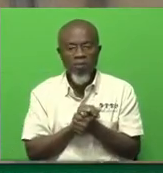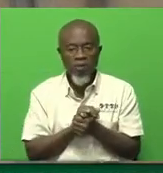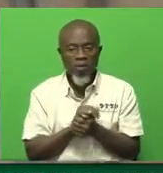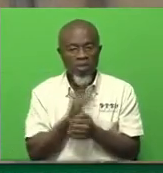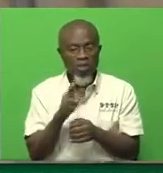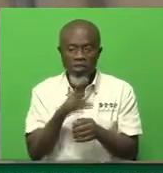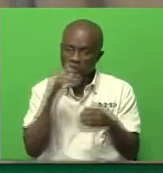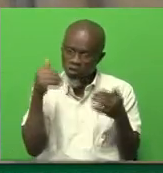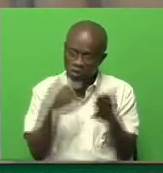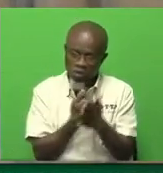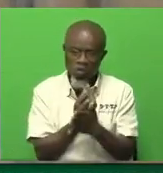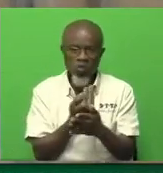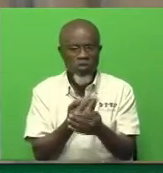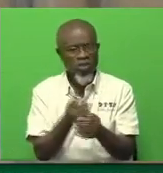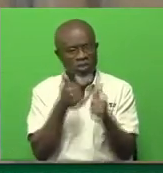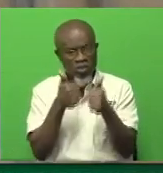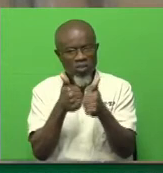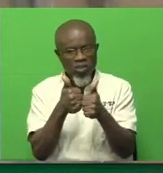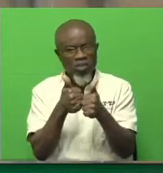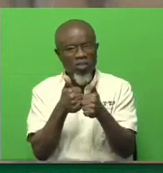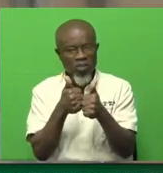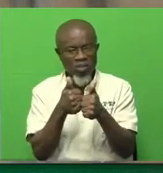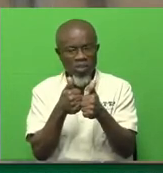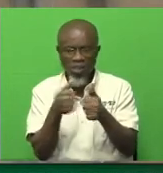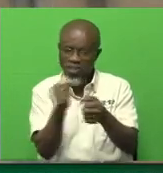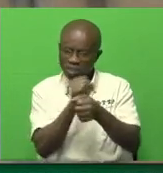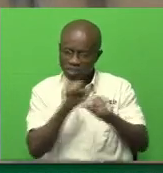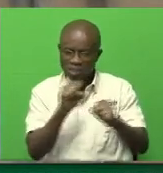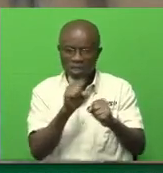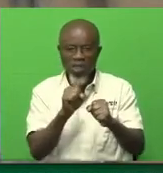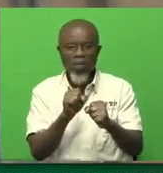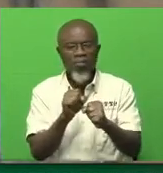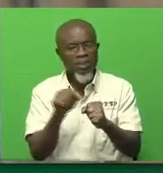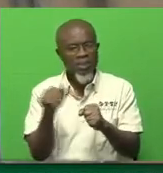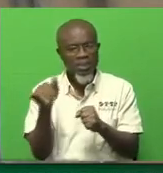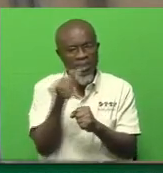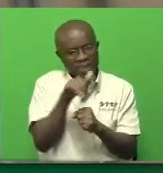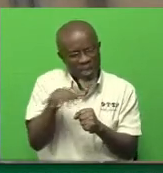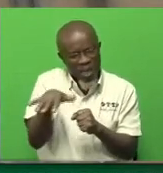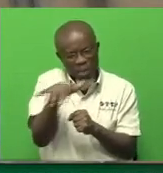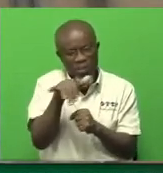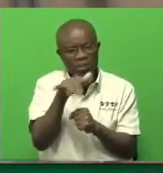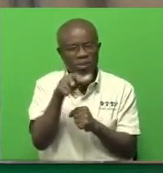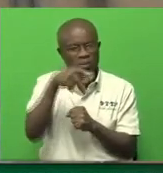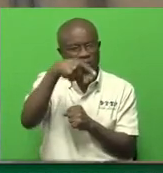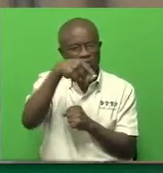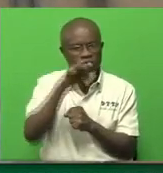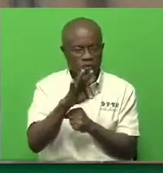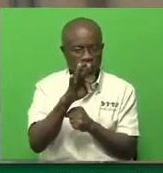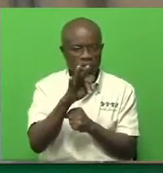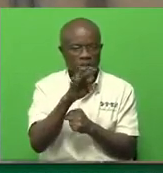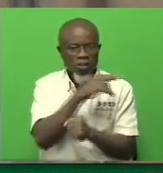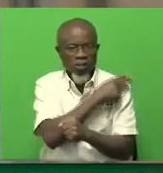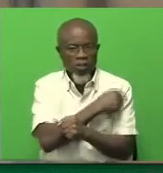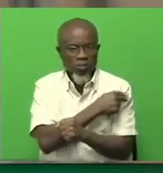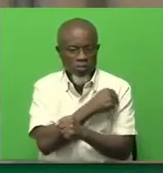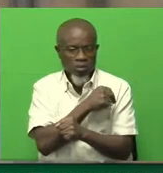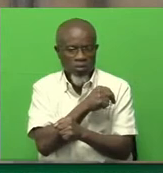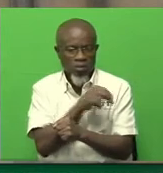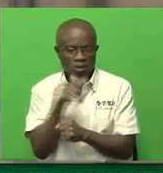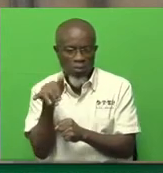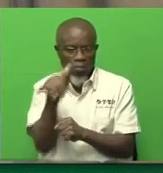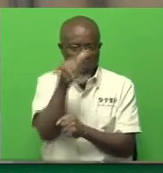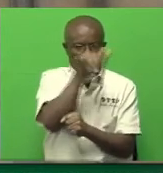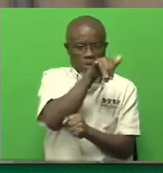it is new and it is Fashion After The Point Fortin Hospital so Point Fortin has been twinned with